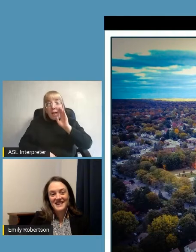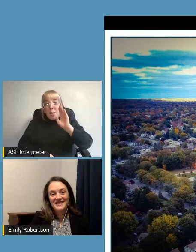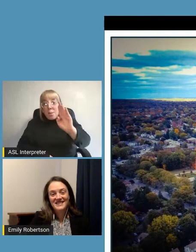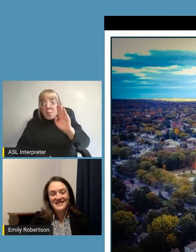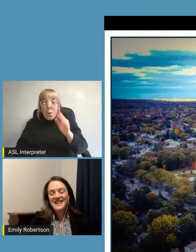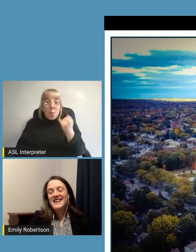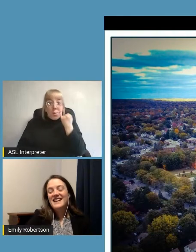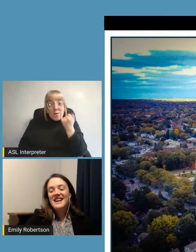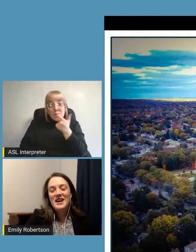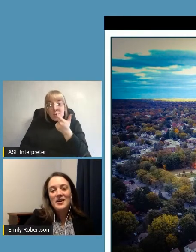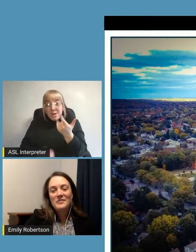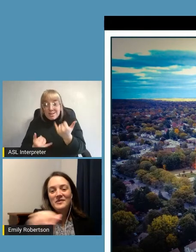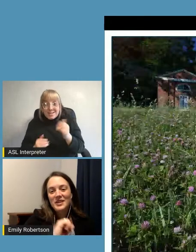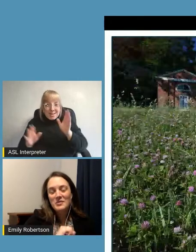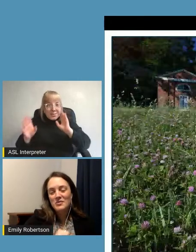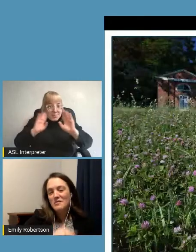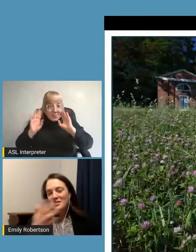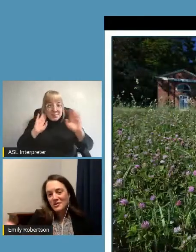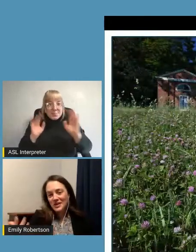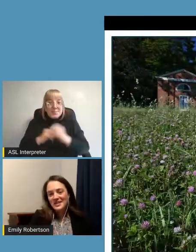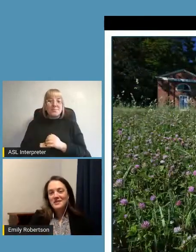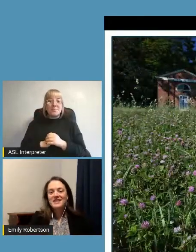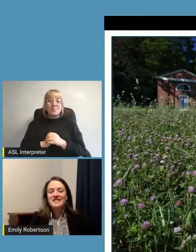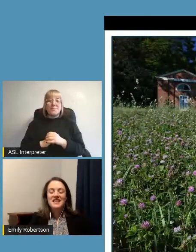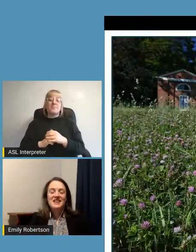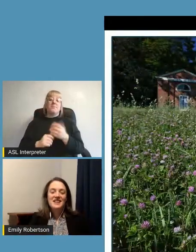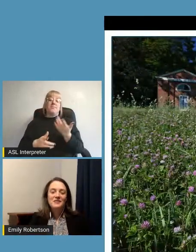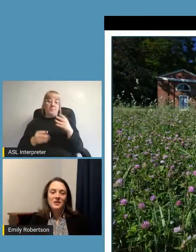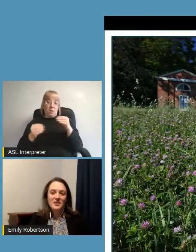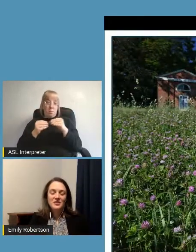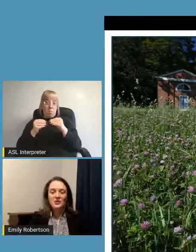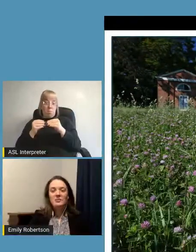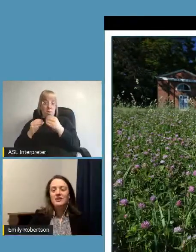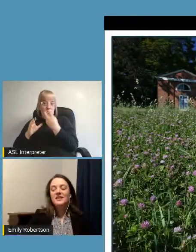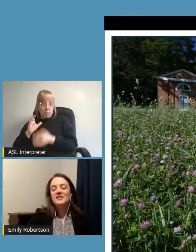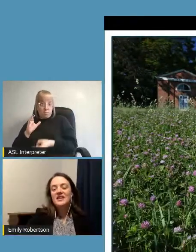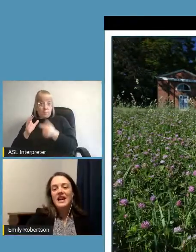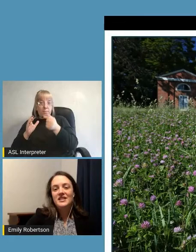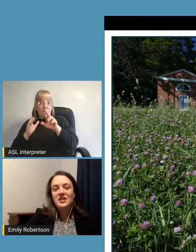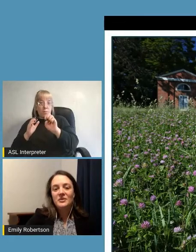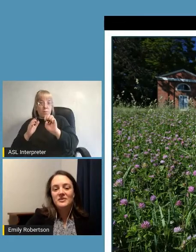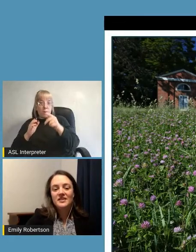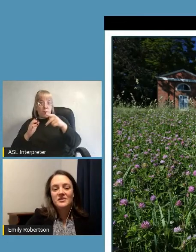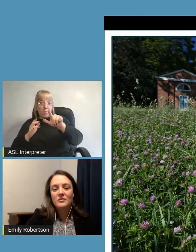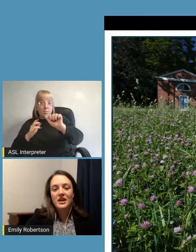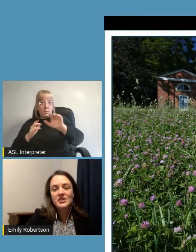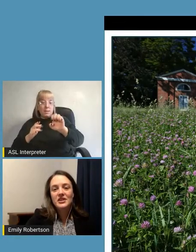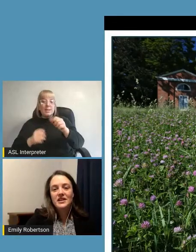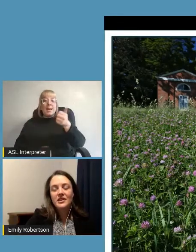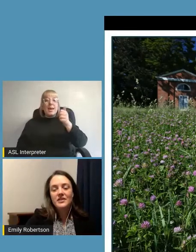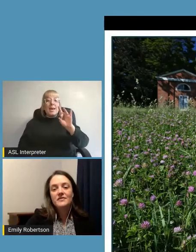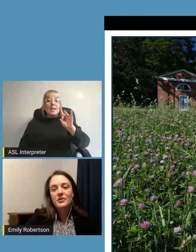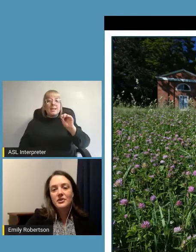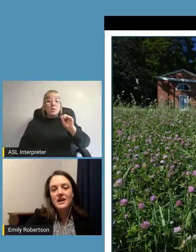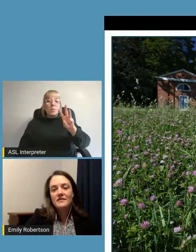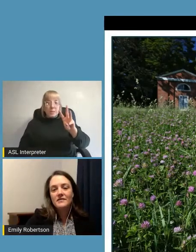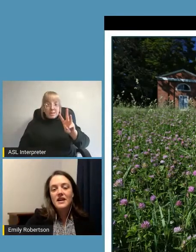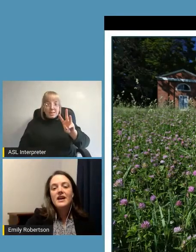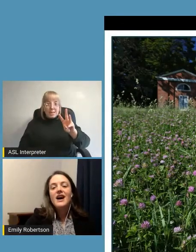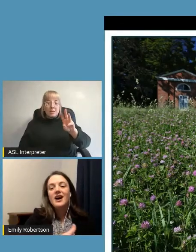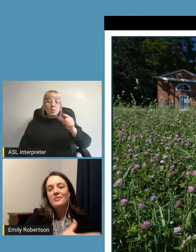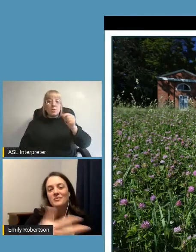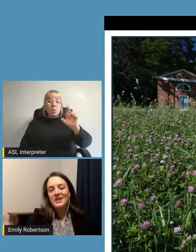watching today. A little bit more about GORE Place. We can see one of the historic buildings, the 1806 GORE Mansion here on this